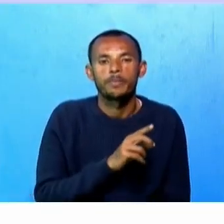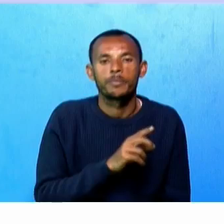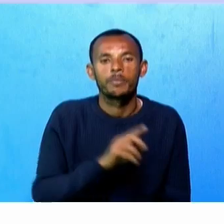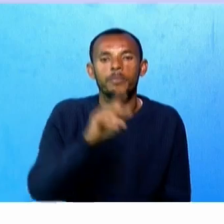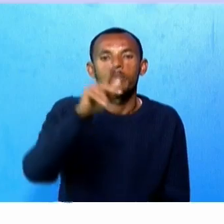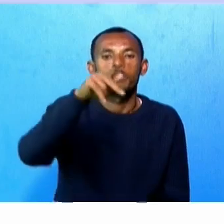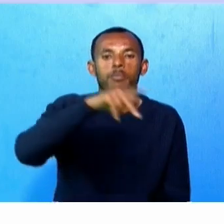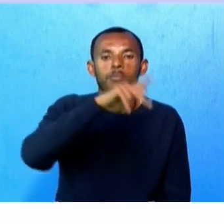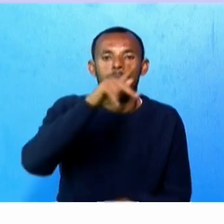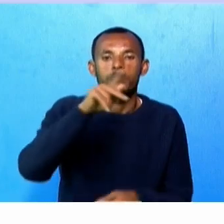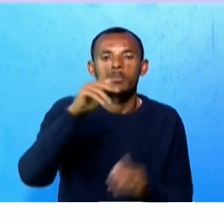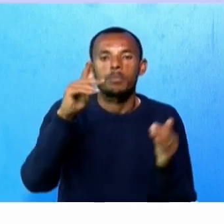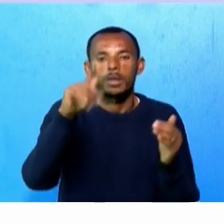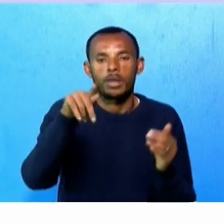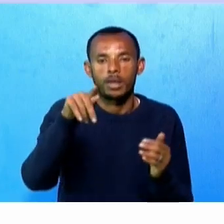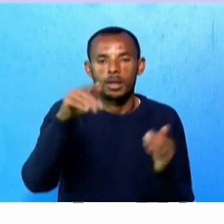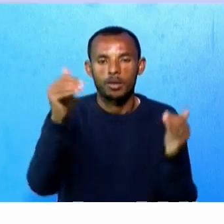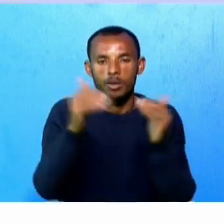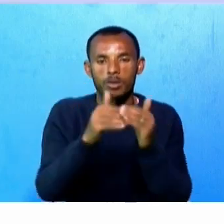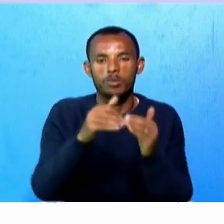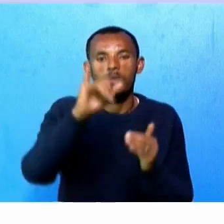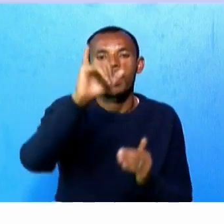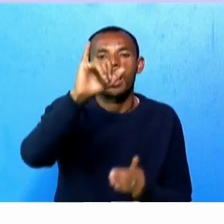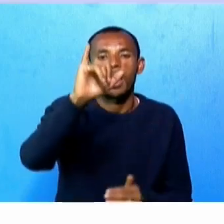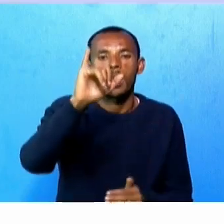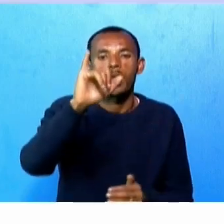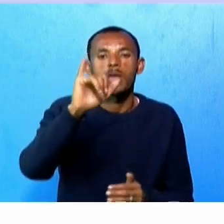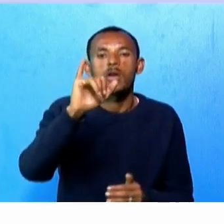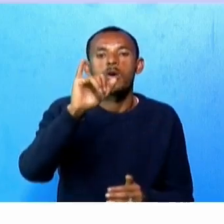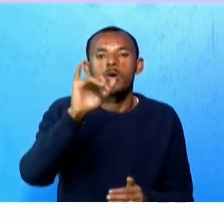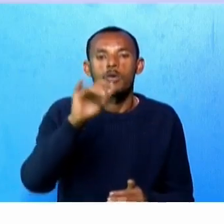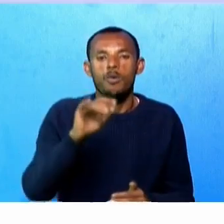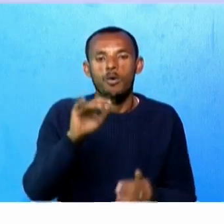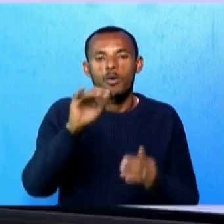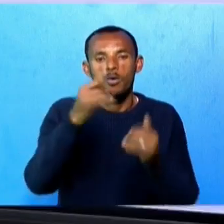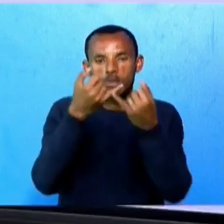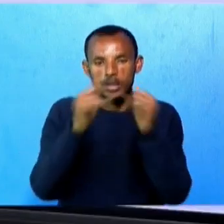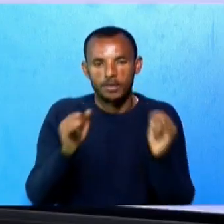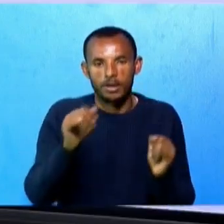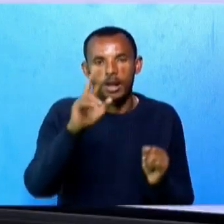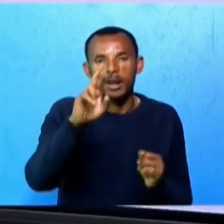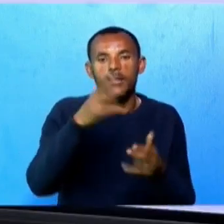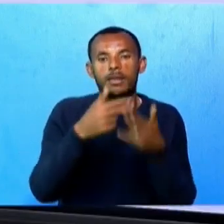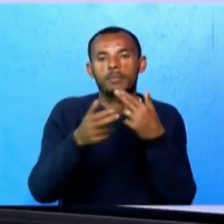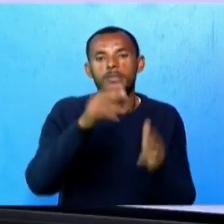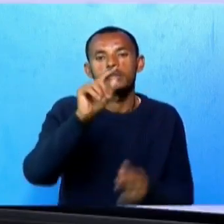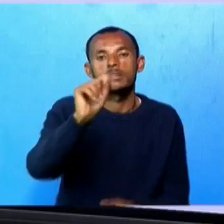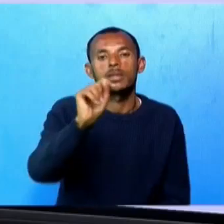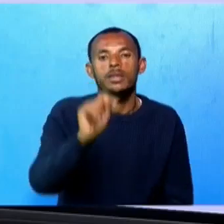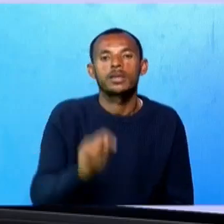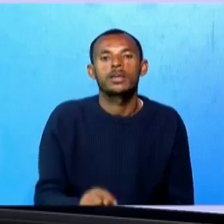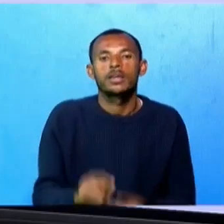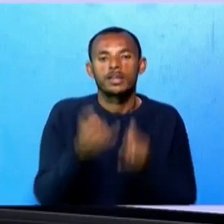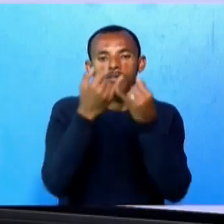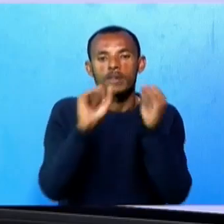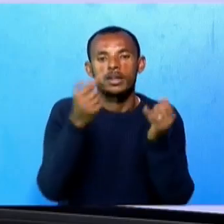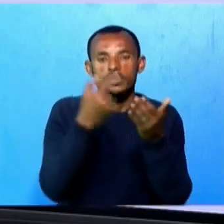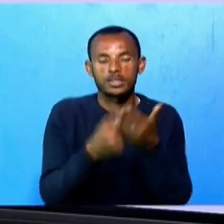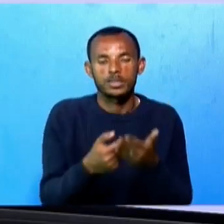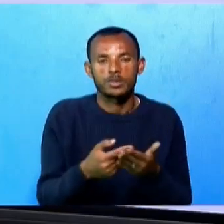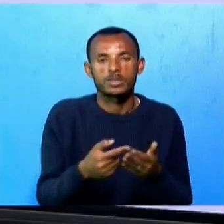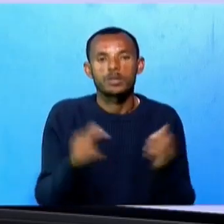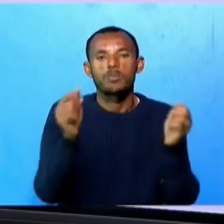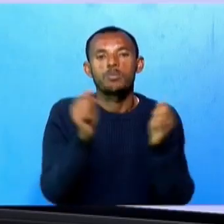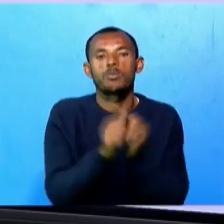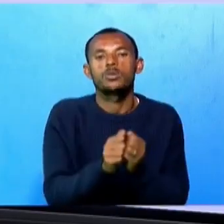P is equal to I over R times T, okay? Divide this equation both sides